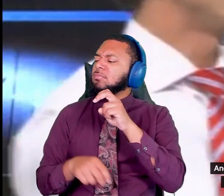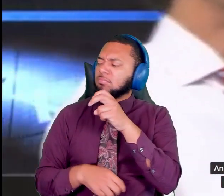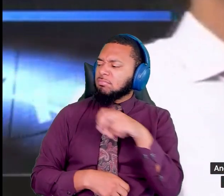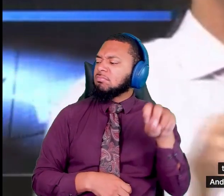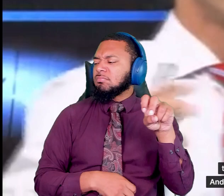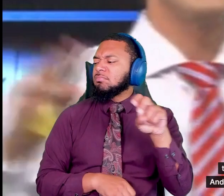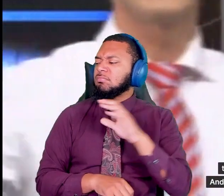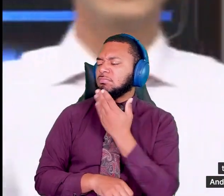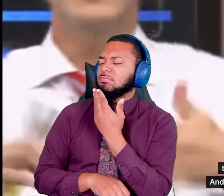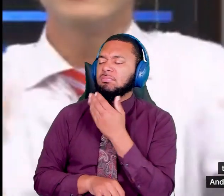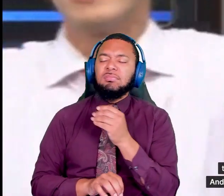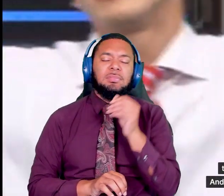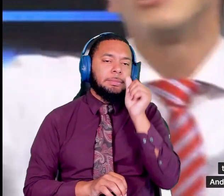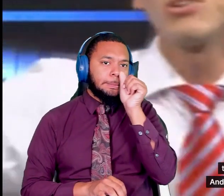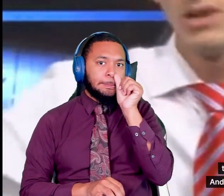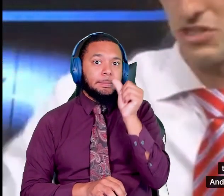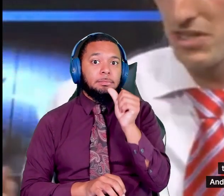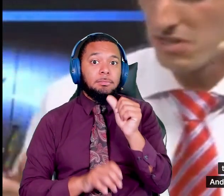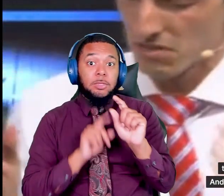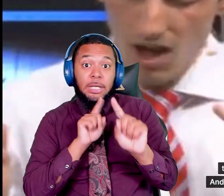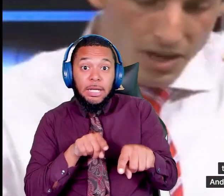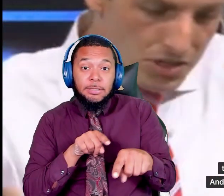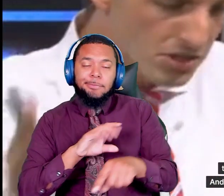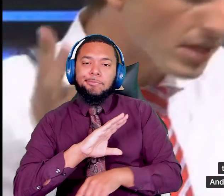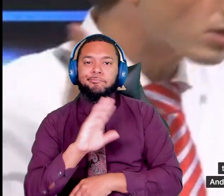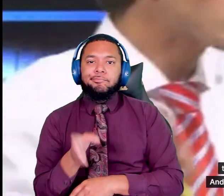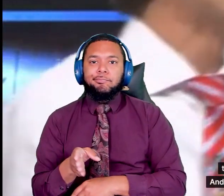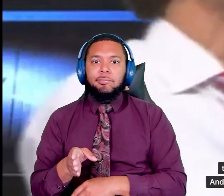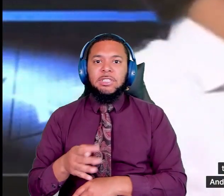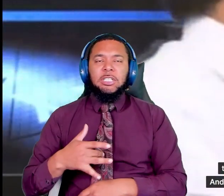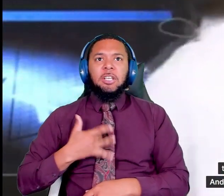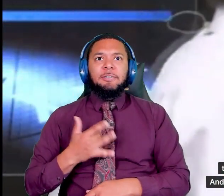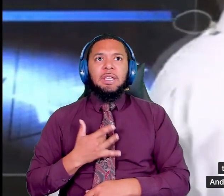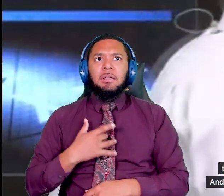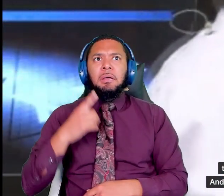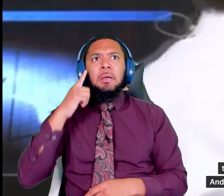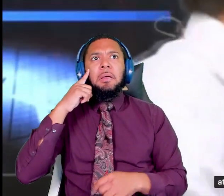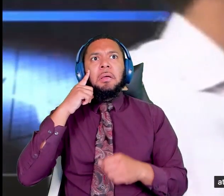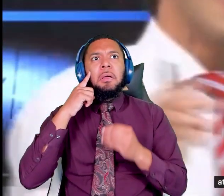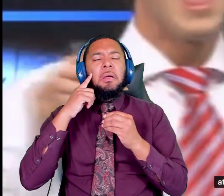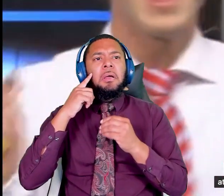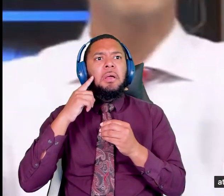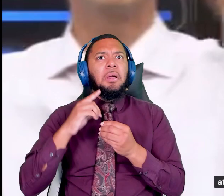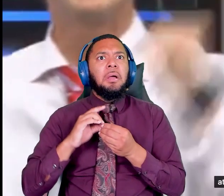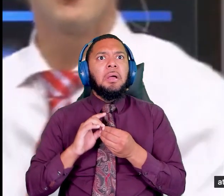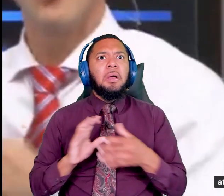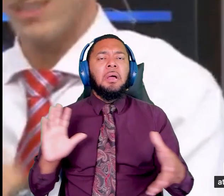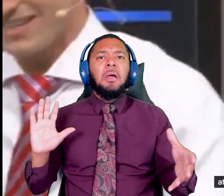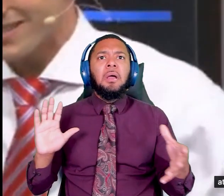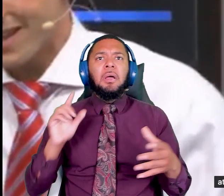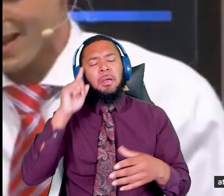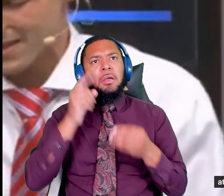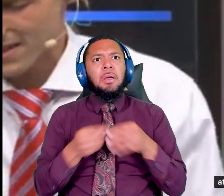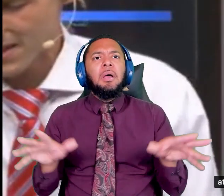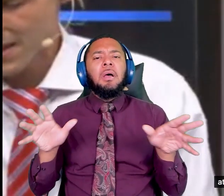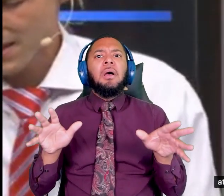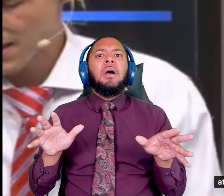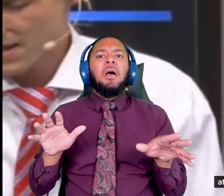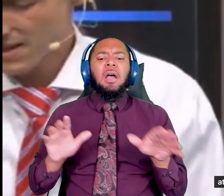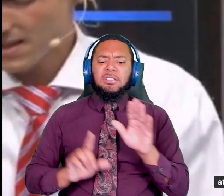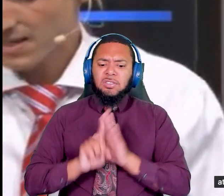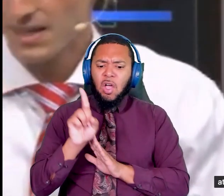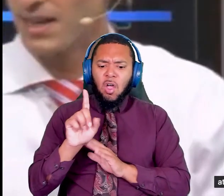the tour. And then they don't answer your question and you're lost. You're saying 324 meters. How tall is that?